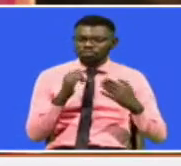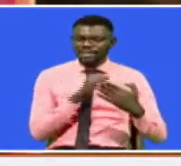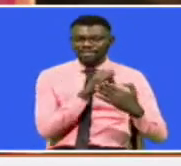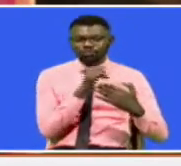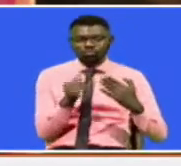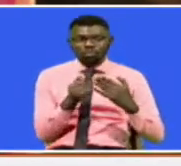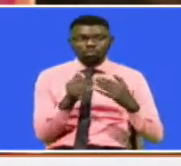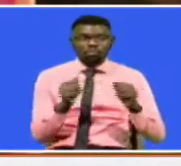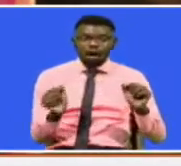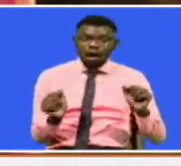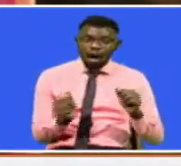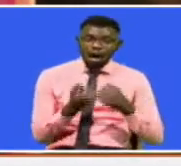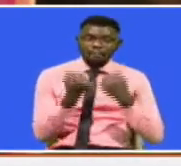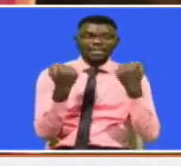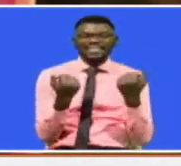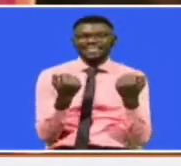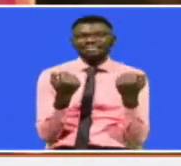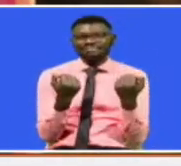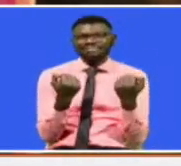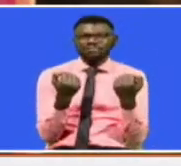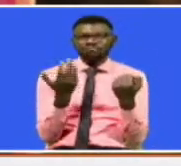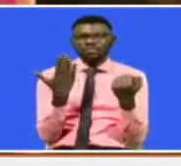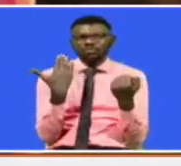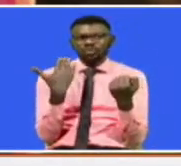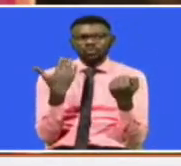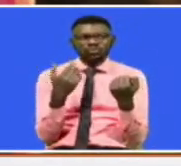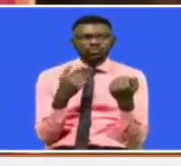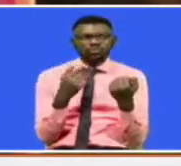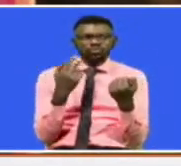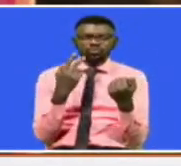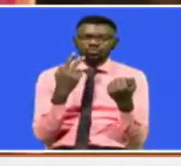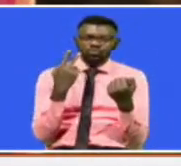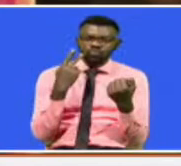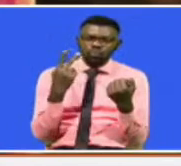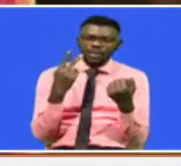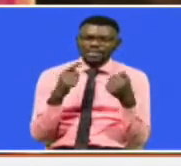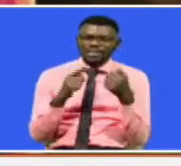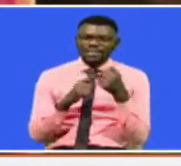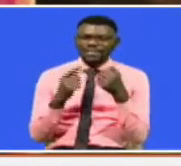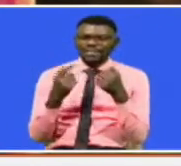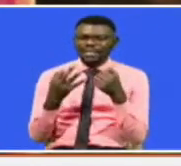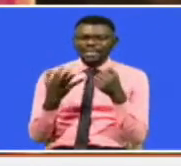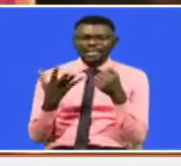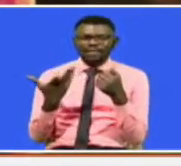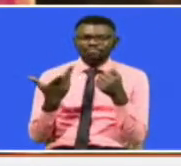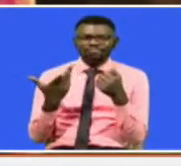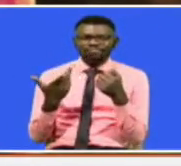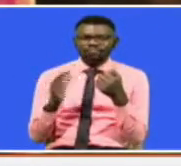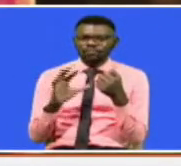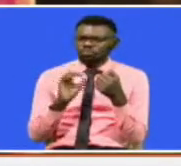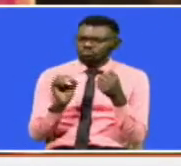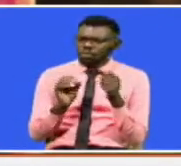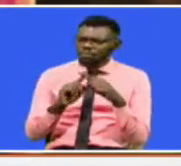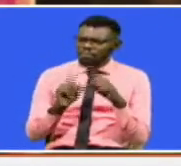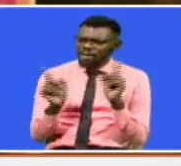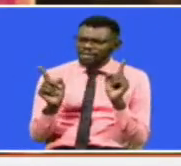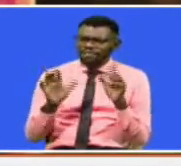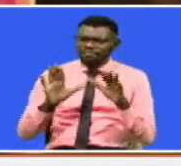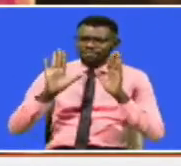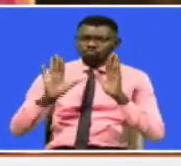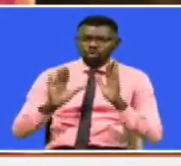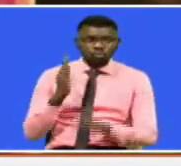In the event I got to 63%, I was not able to reach my target. Why is that important?